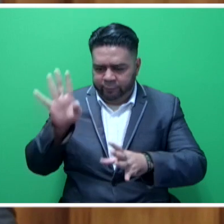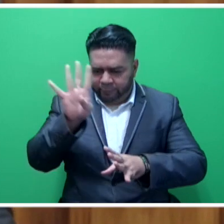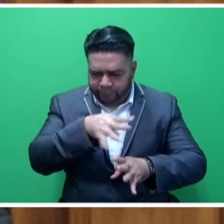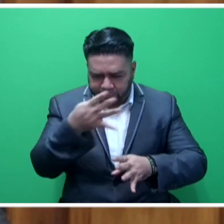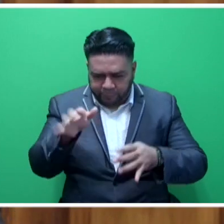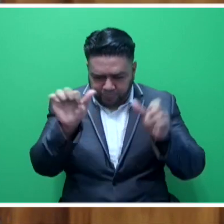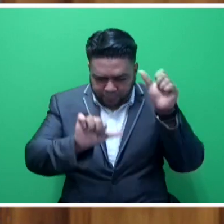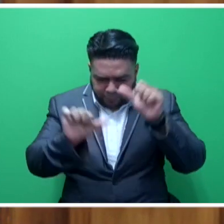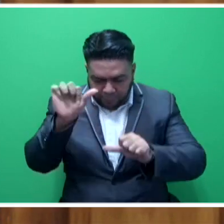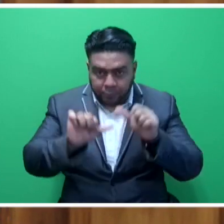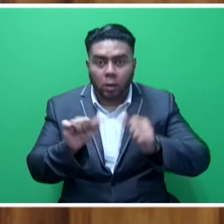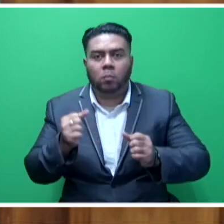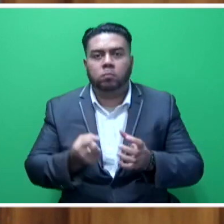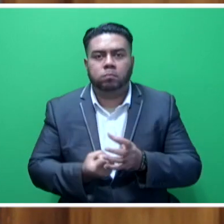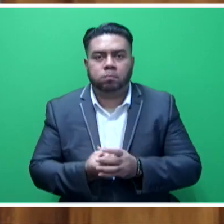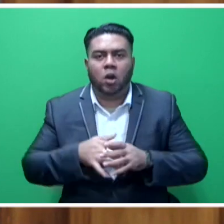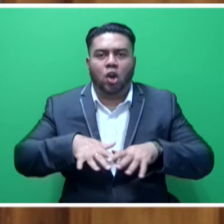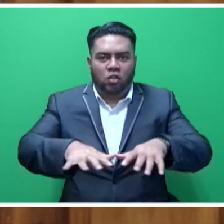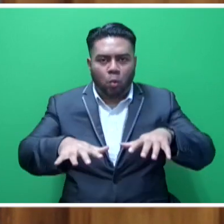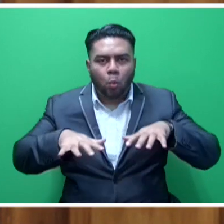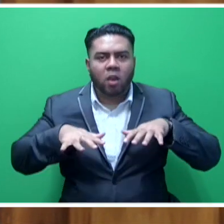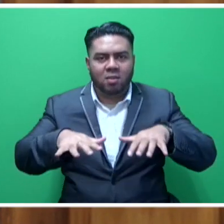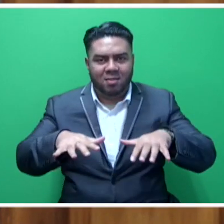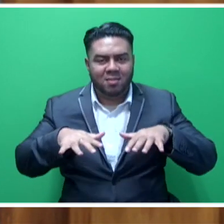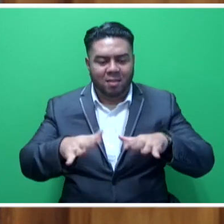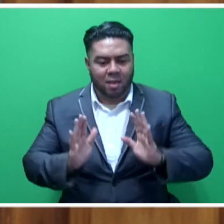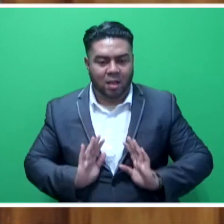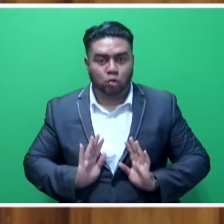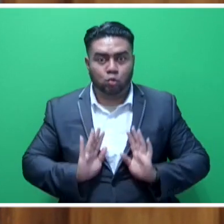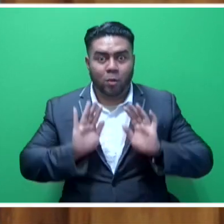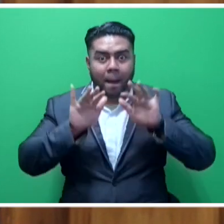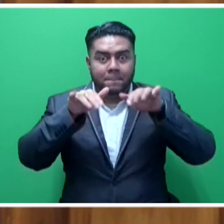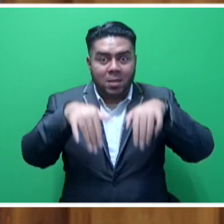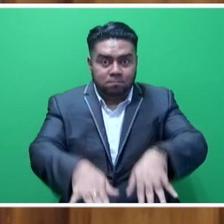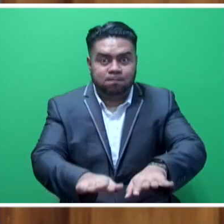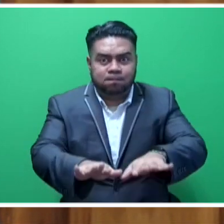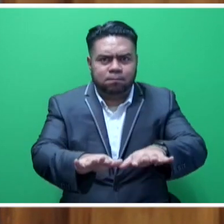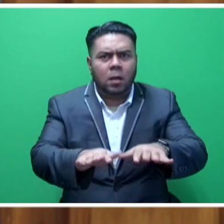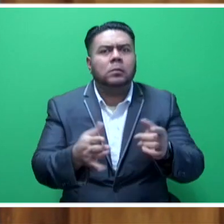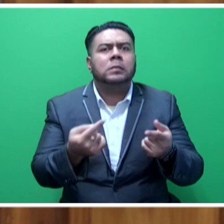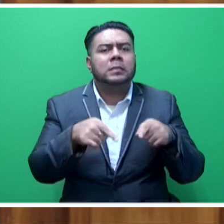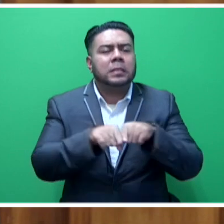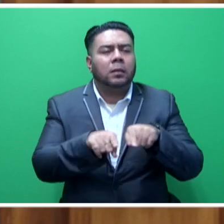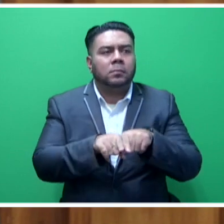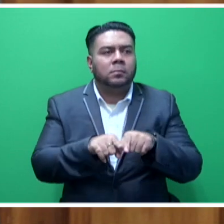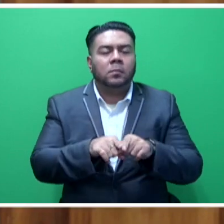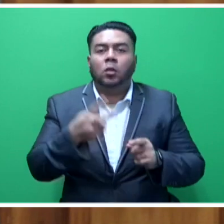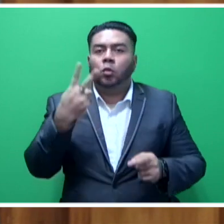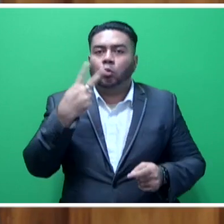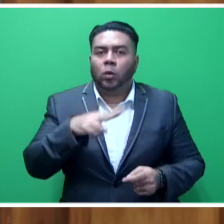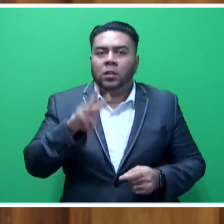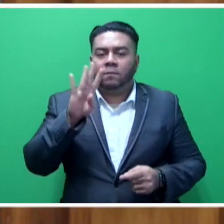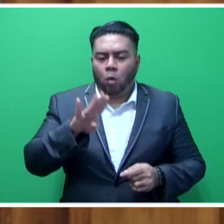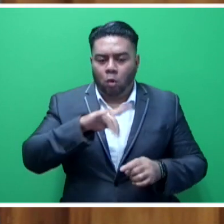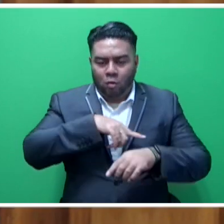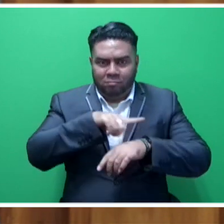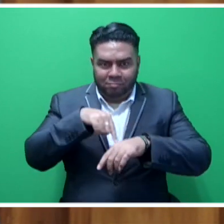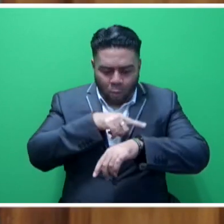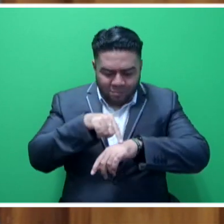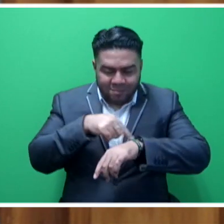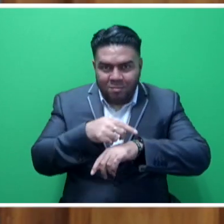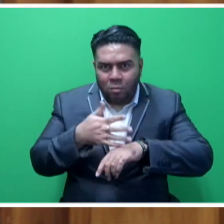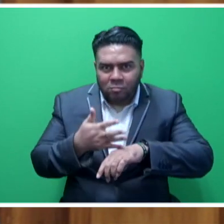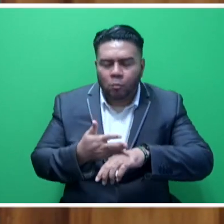monitors earthquakes and tsunami activities on a 24/7 basis. But the